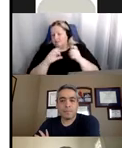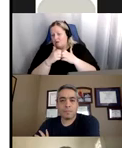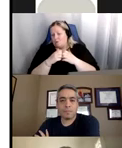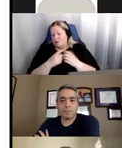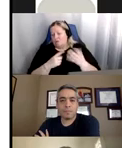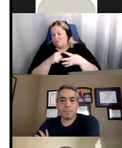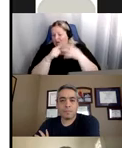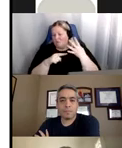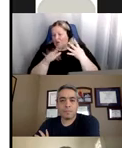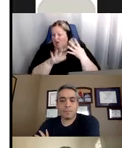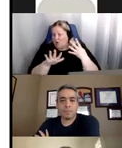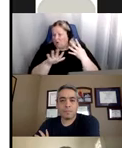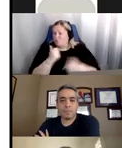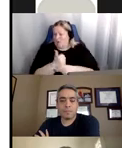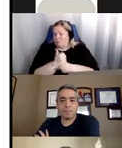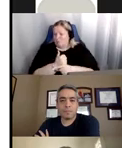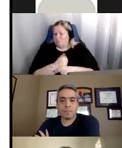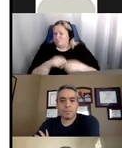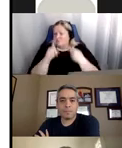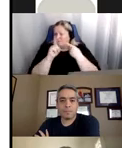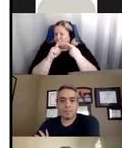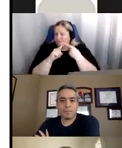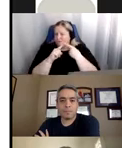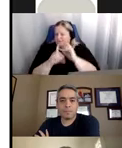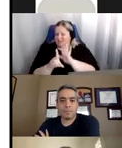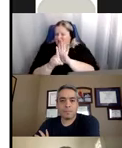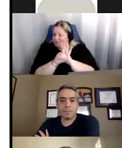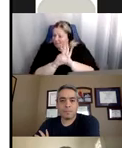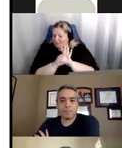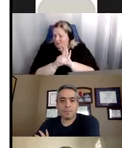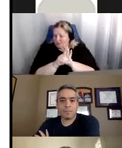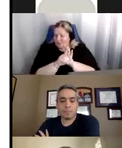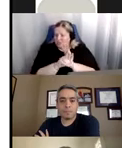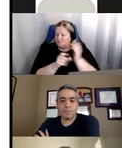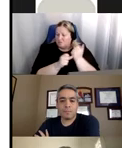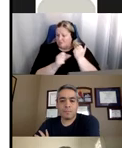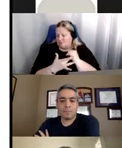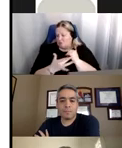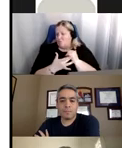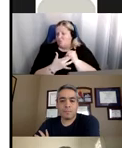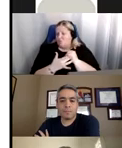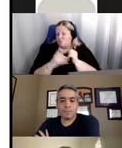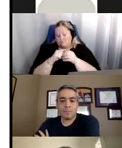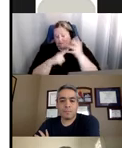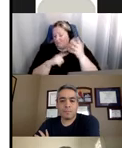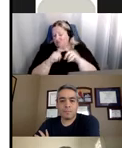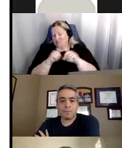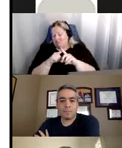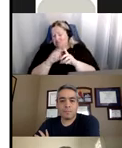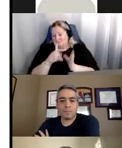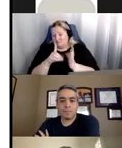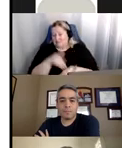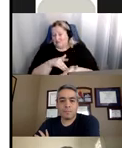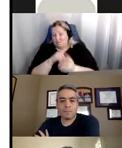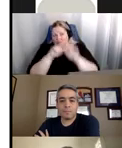main areas in which we help. The first is demonstrations of assistive technology. We have several demo centers listed throughout the